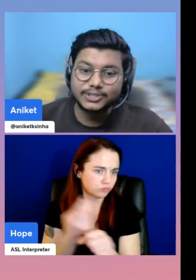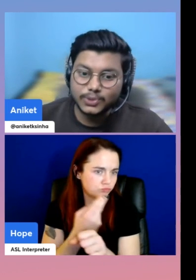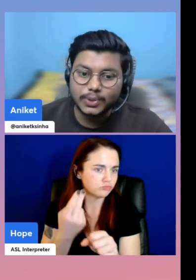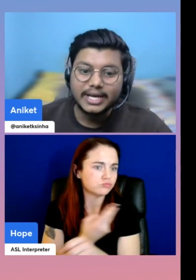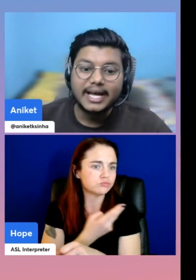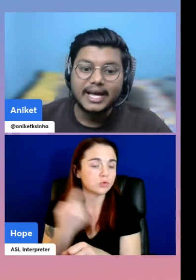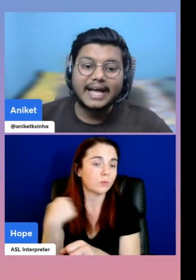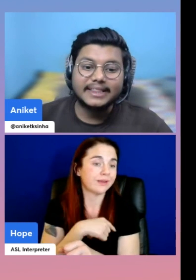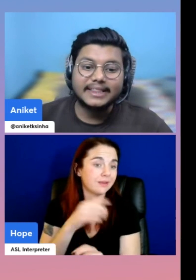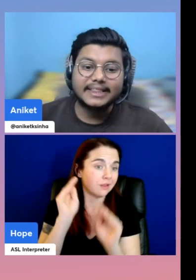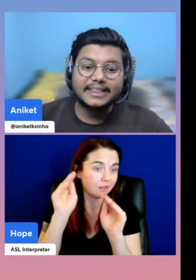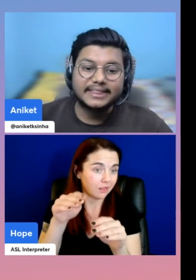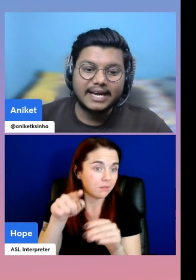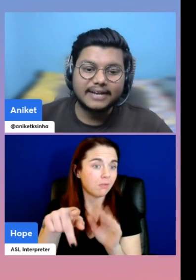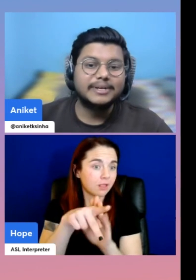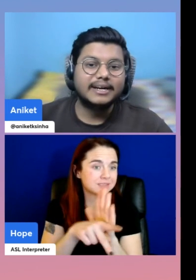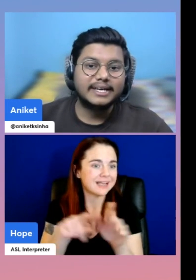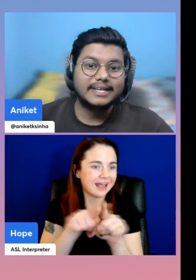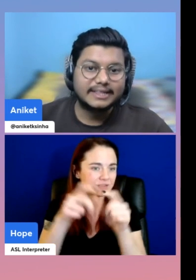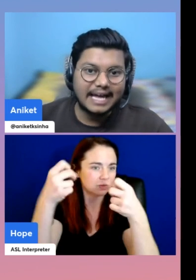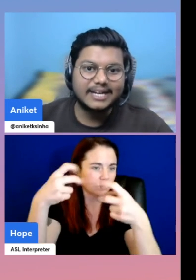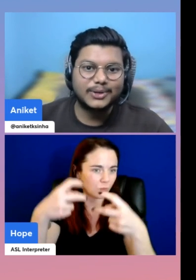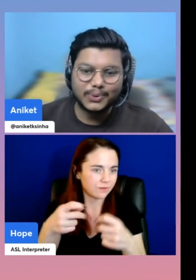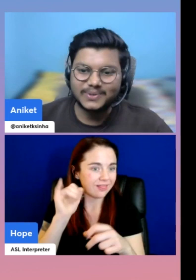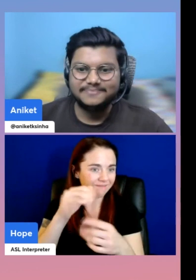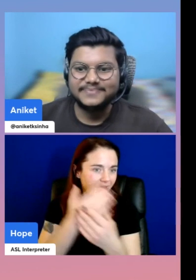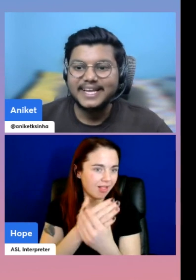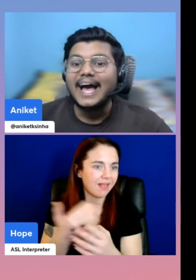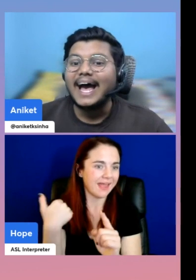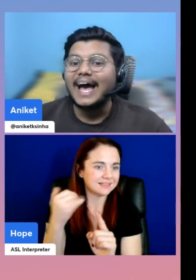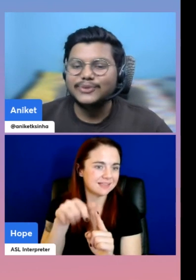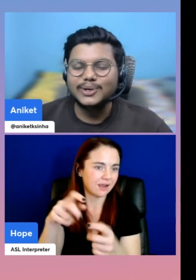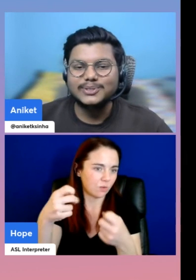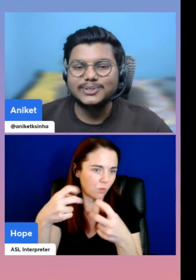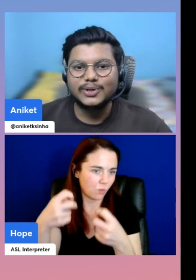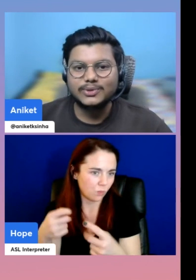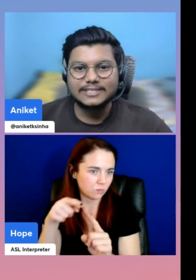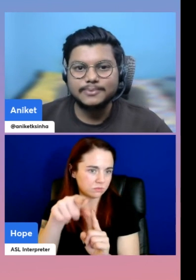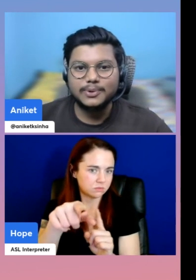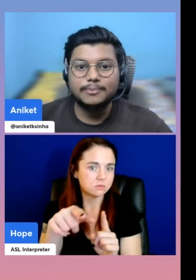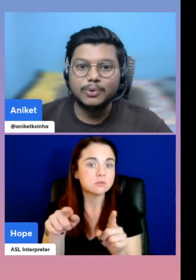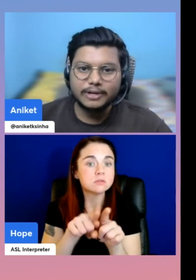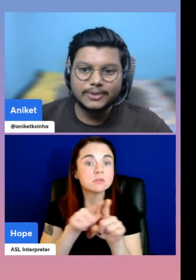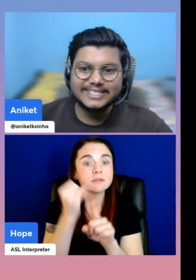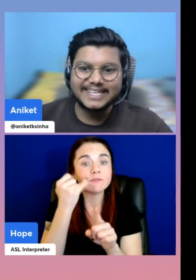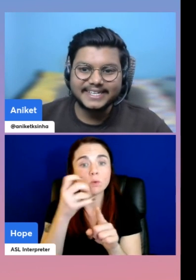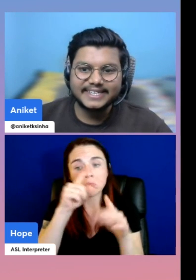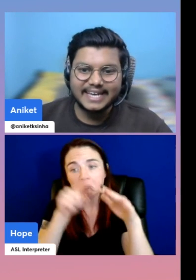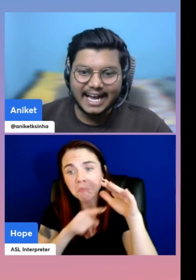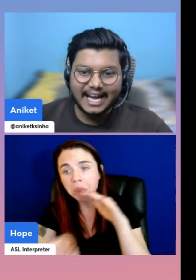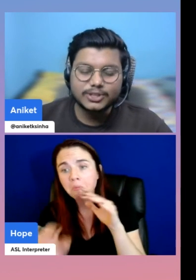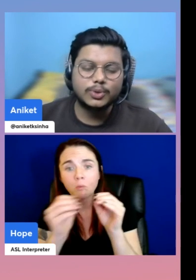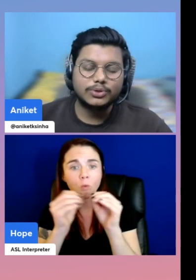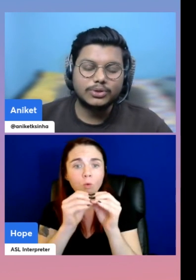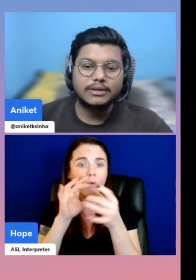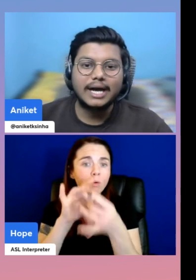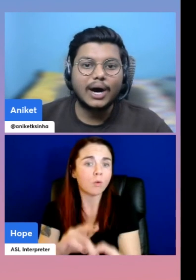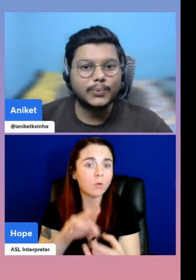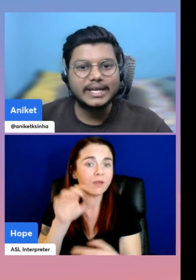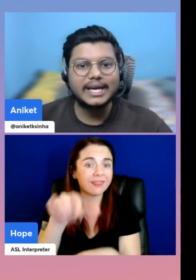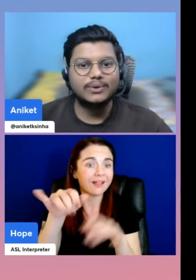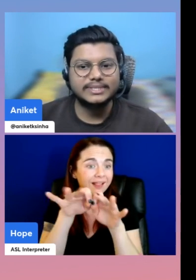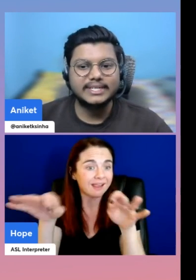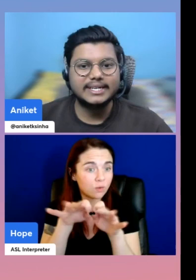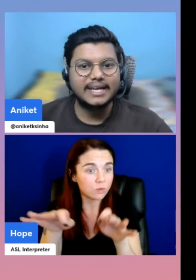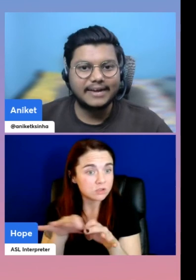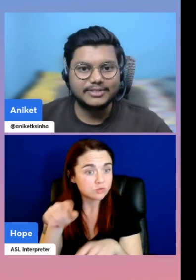as code, and this file would be containing that code. And if you also want to explore more about the Sentinel language, you want to learn how we